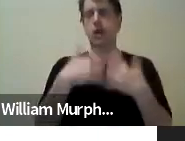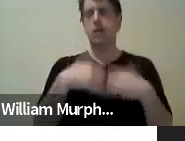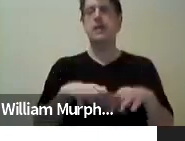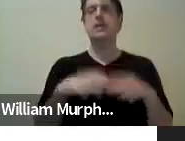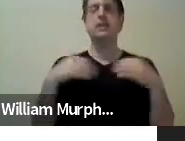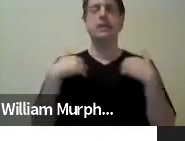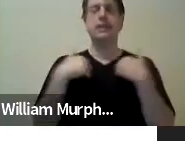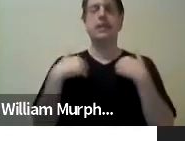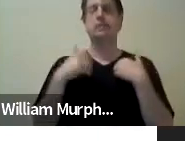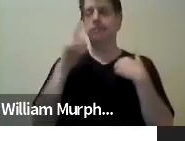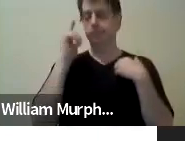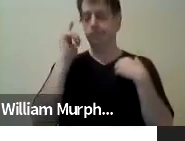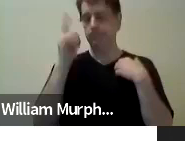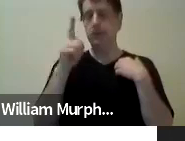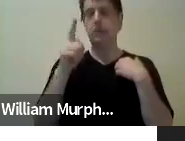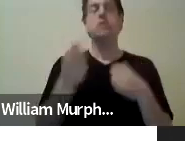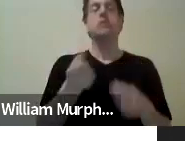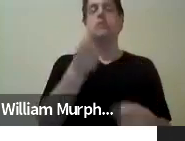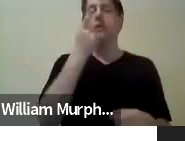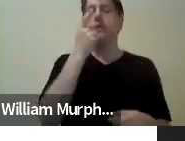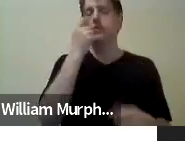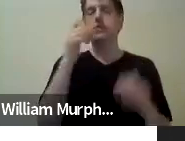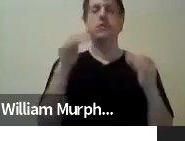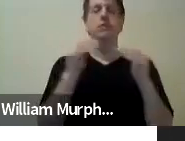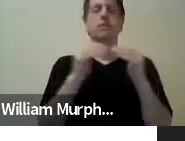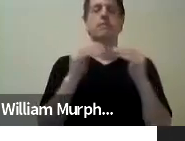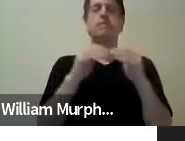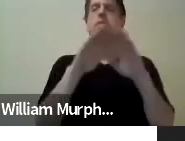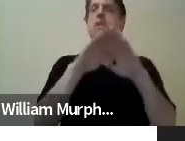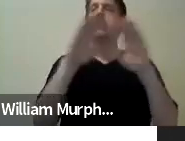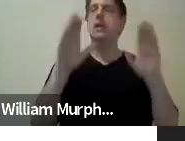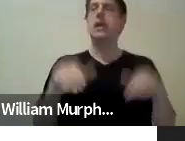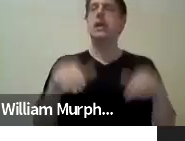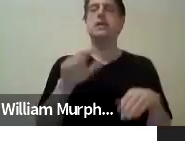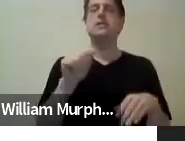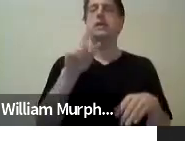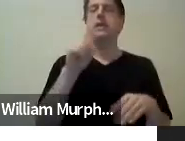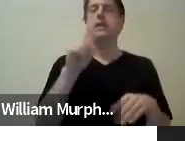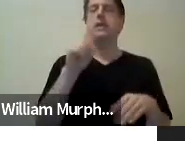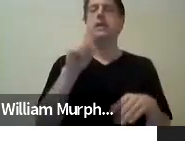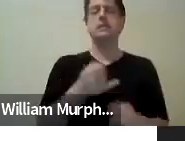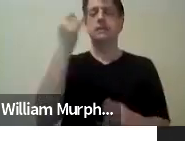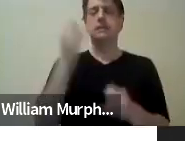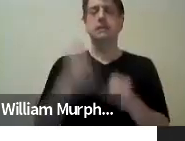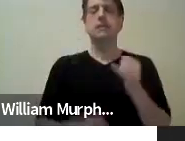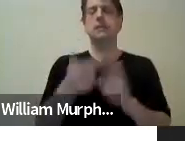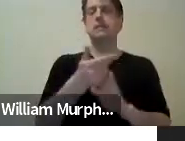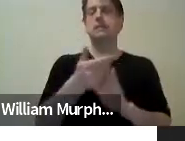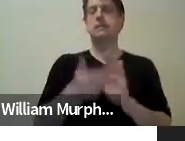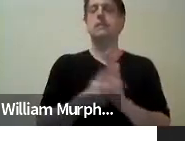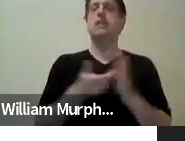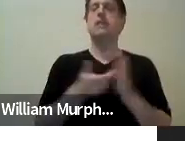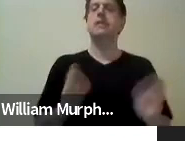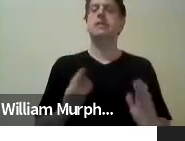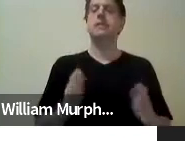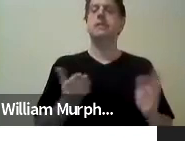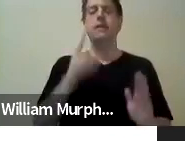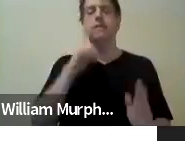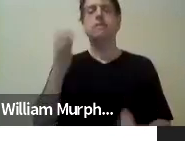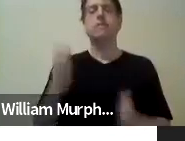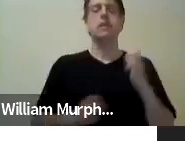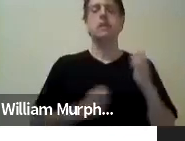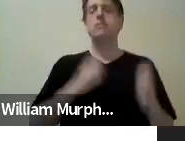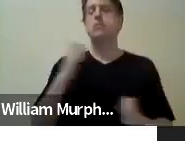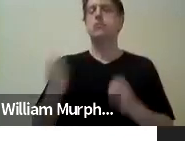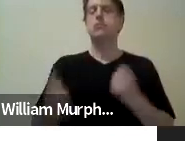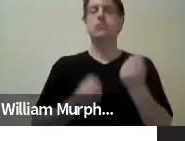is understand that the Fair Housing Act is the last remaining law that allows for emotional support